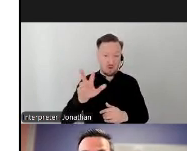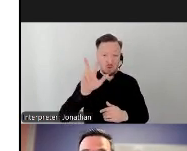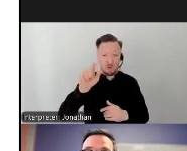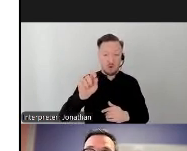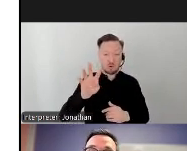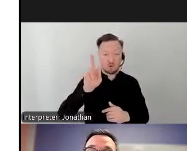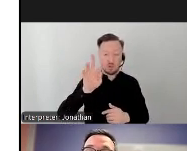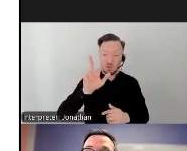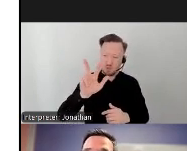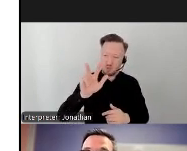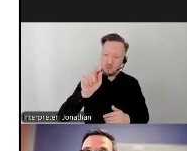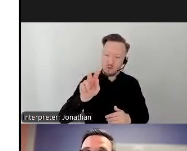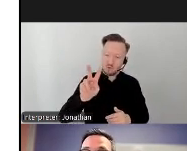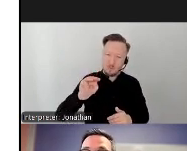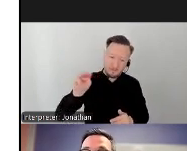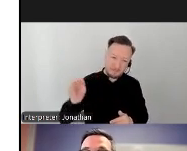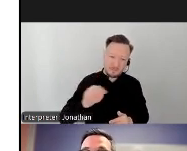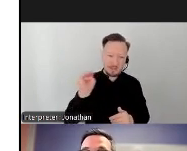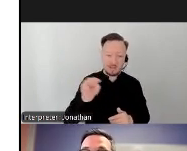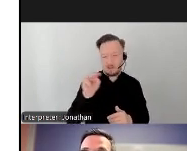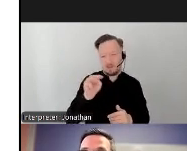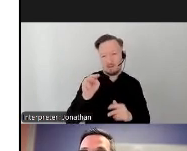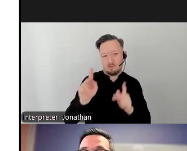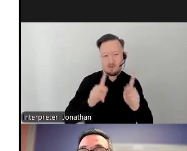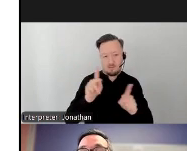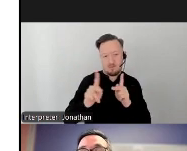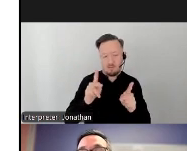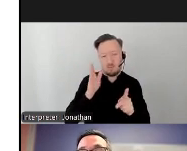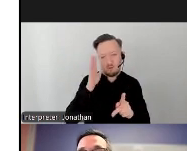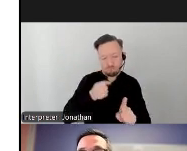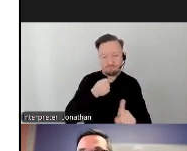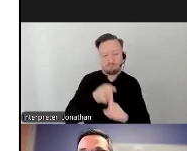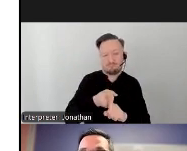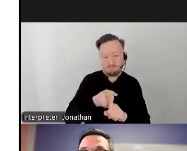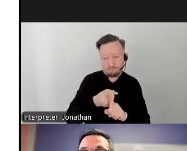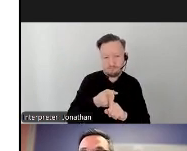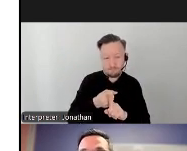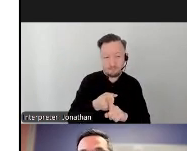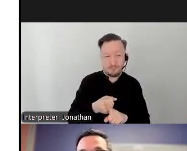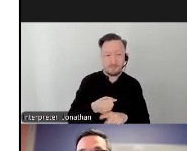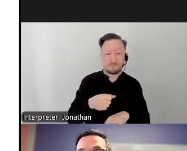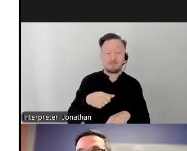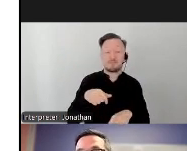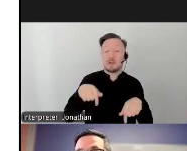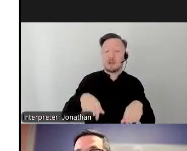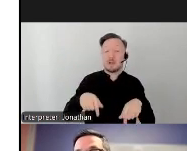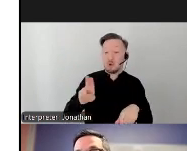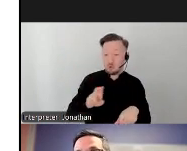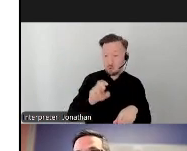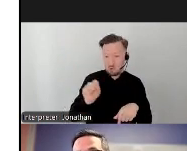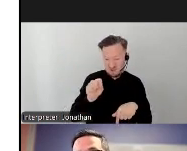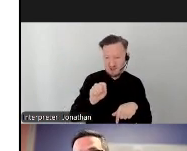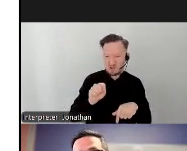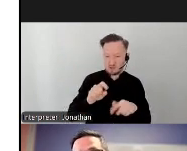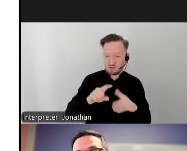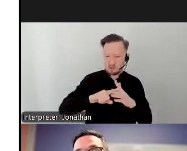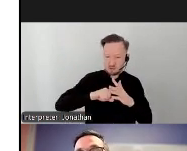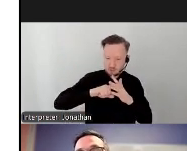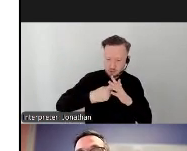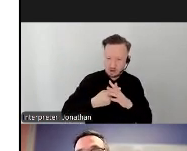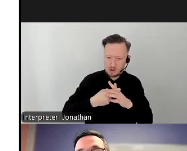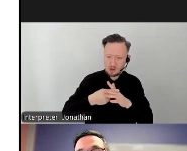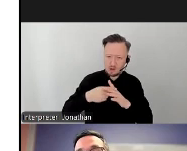annually. In US, the incidence rate has slowly trending down, but over the last decade or